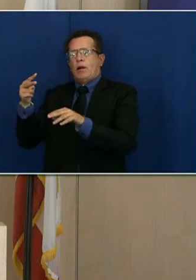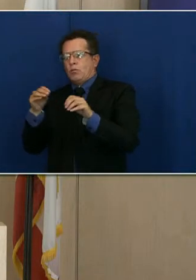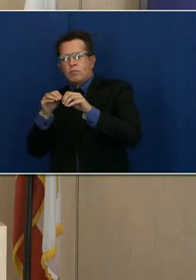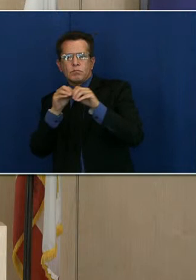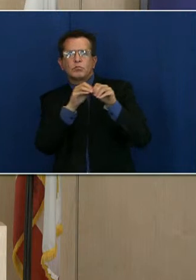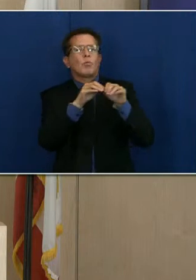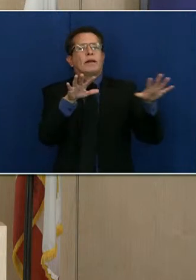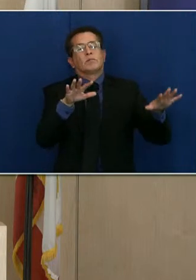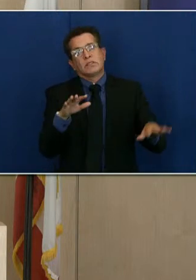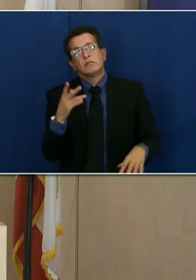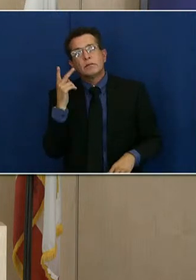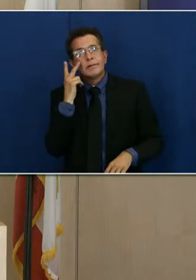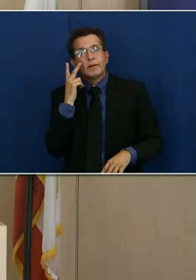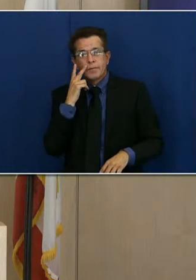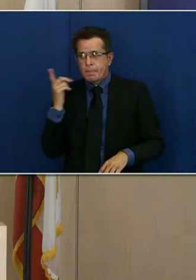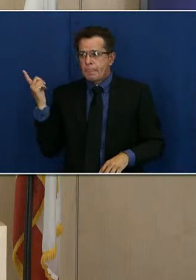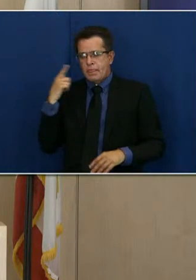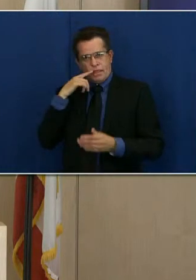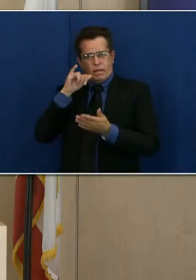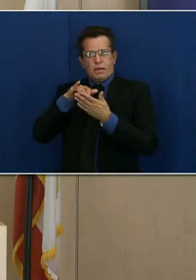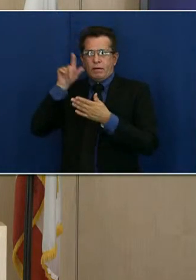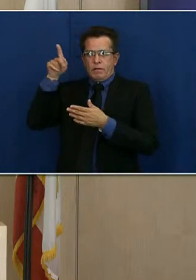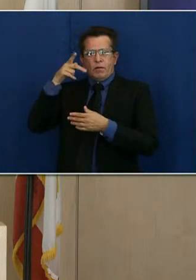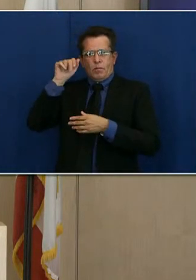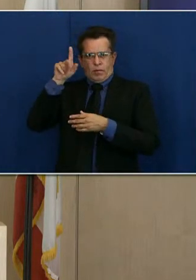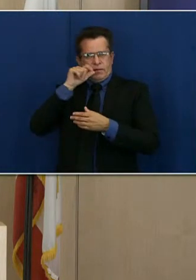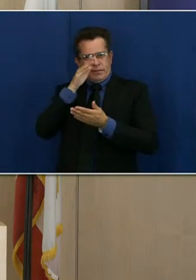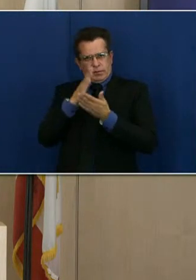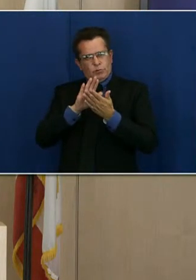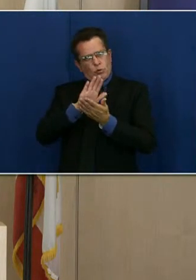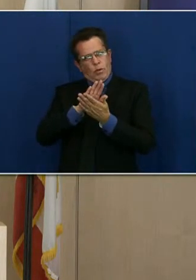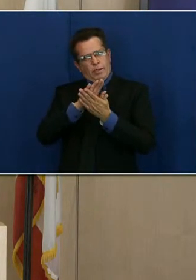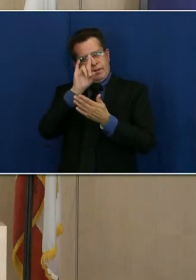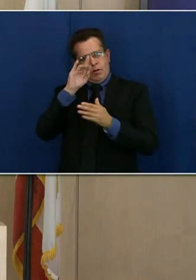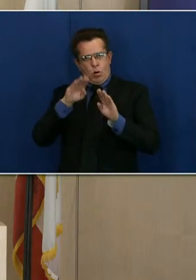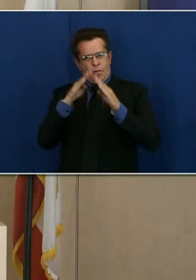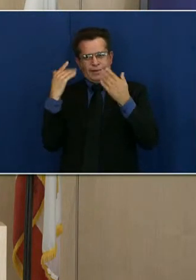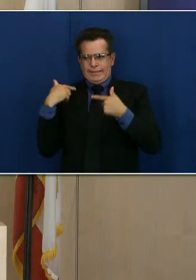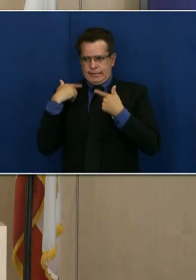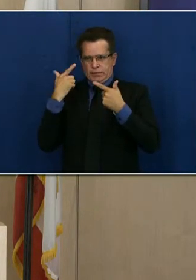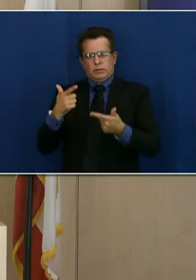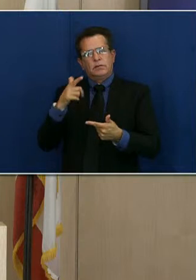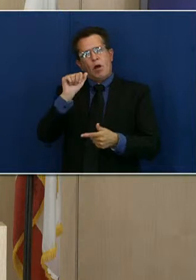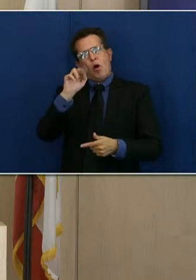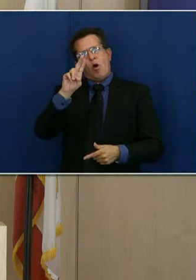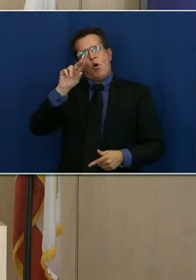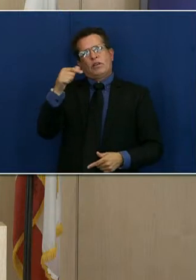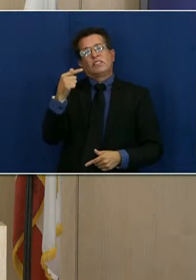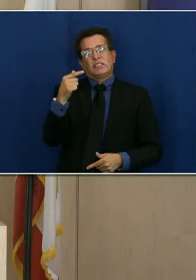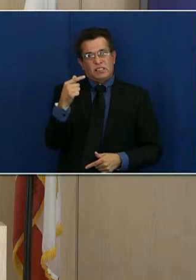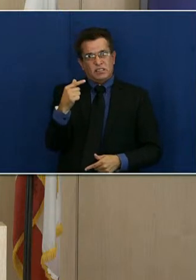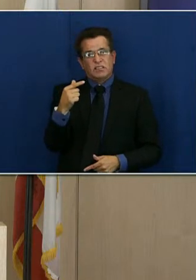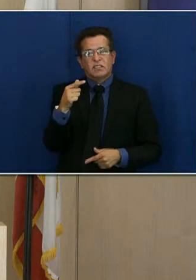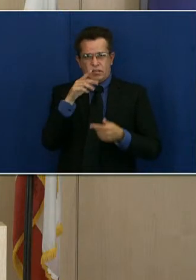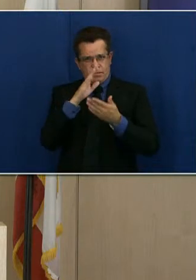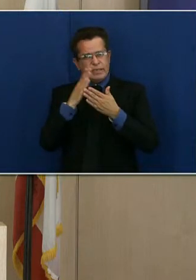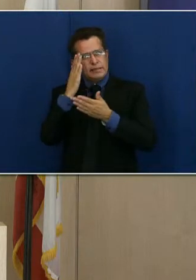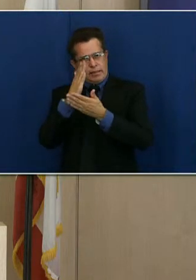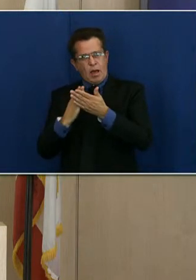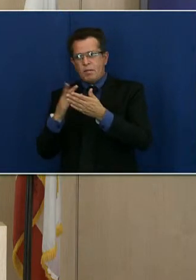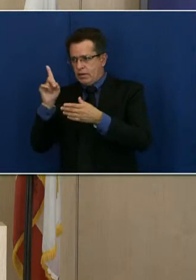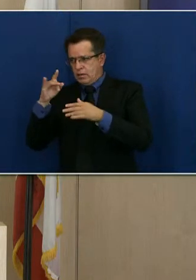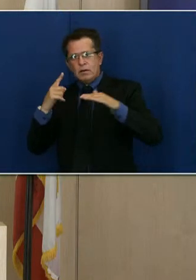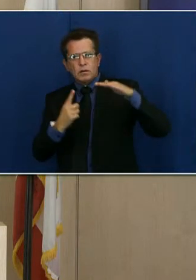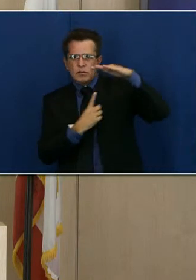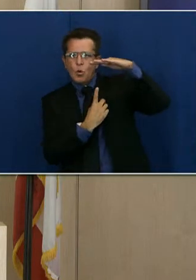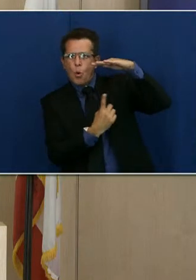question? Some of these schools have been open since August, and so there must have been a certain group that have been quarantined for